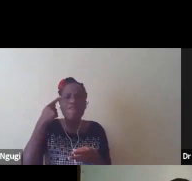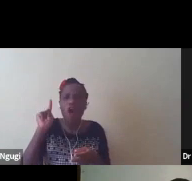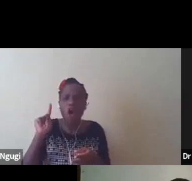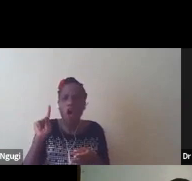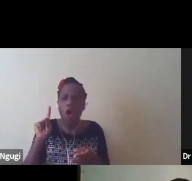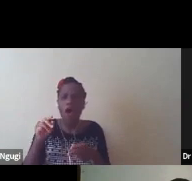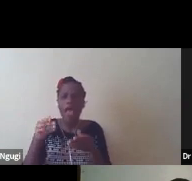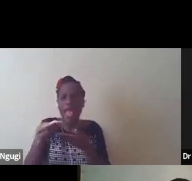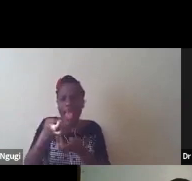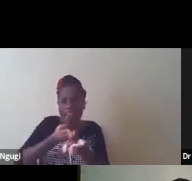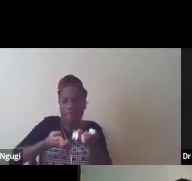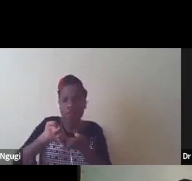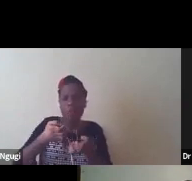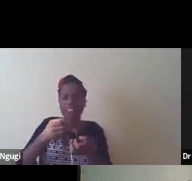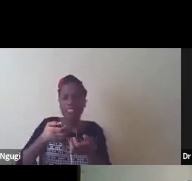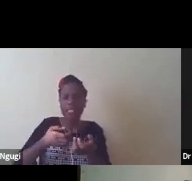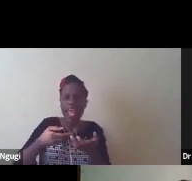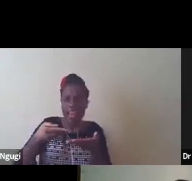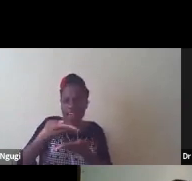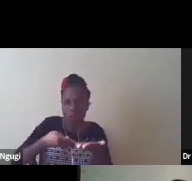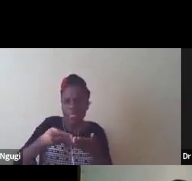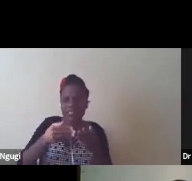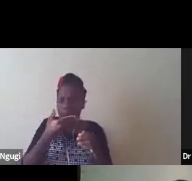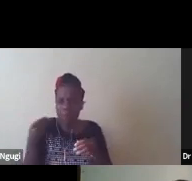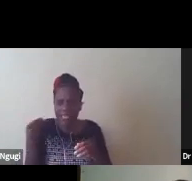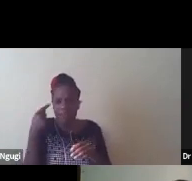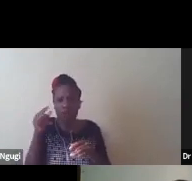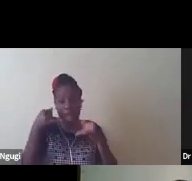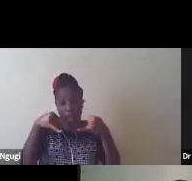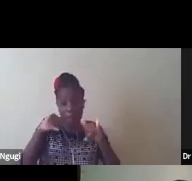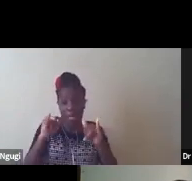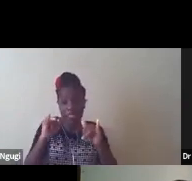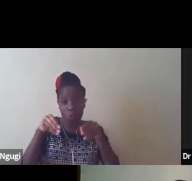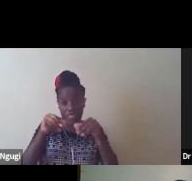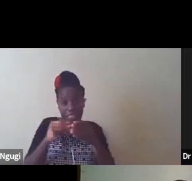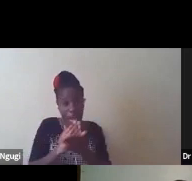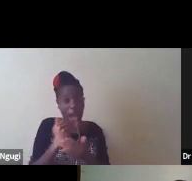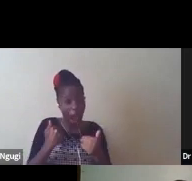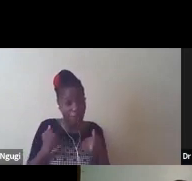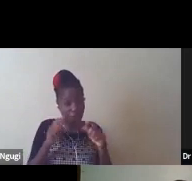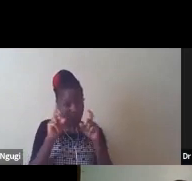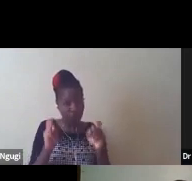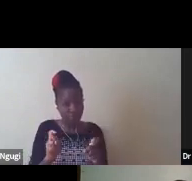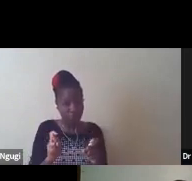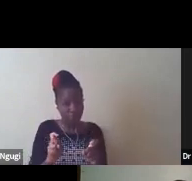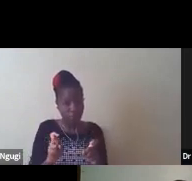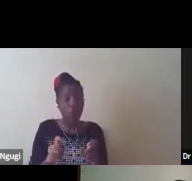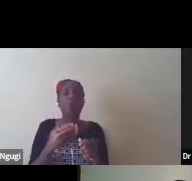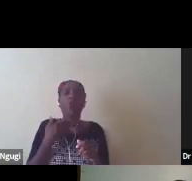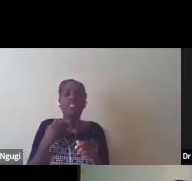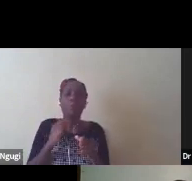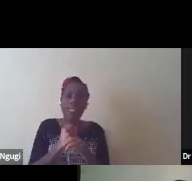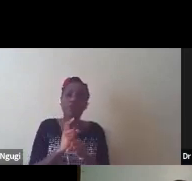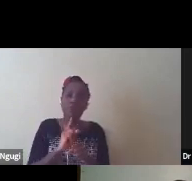environment in which we can be able to implement quality rights to ensure that persons with the